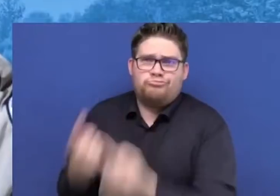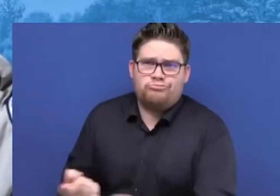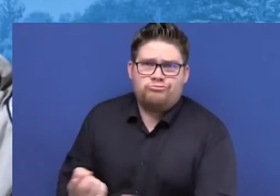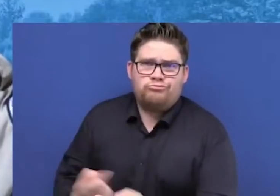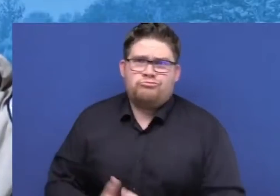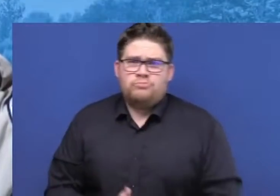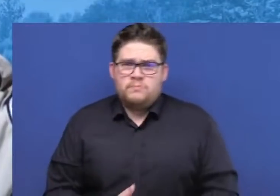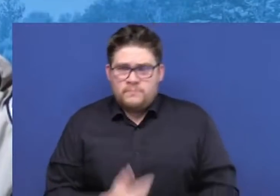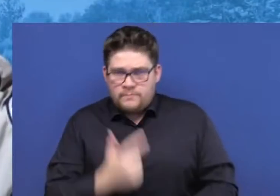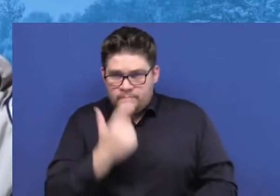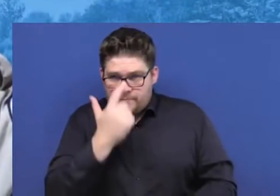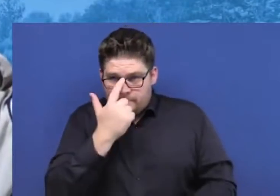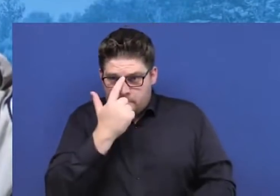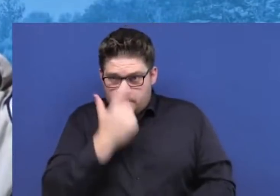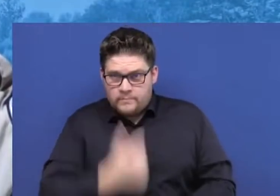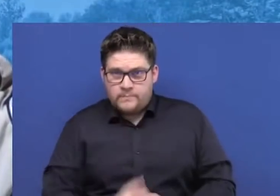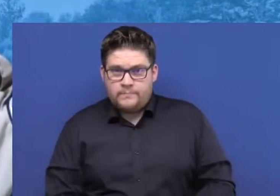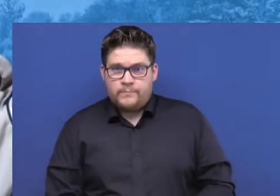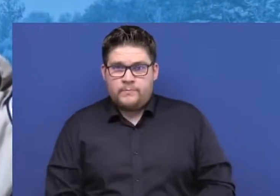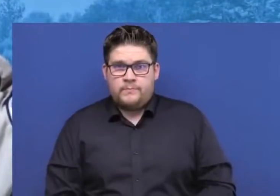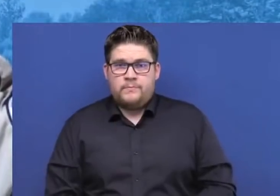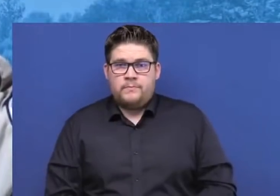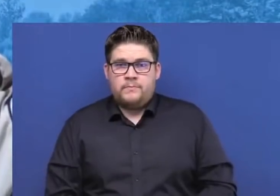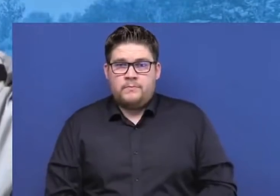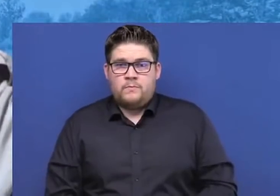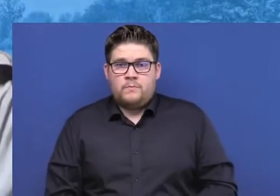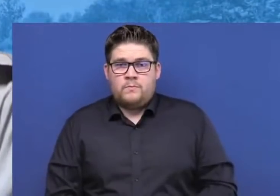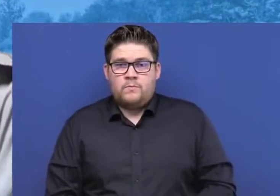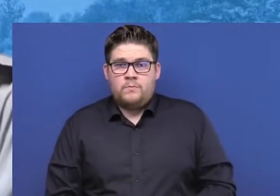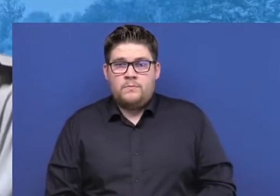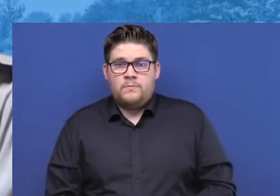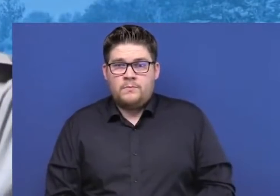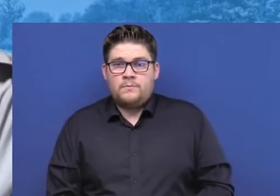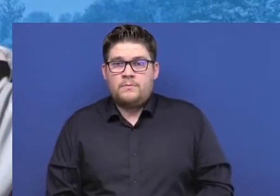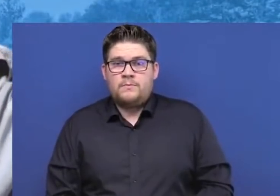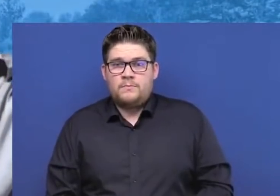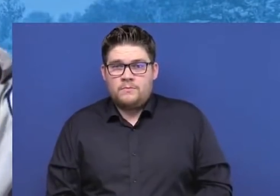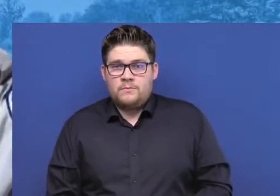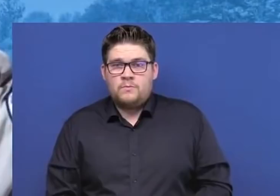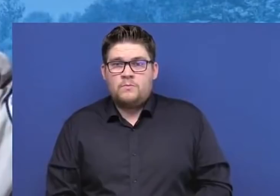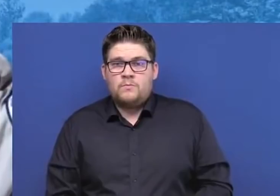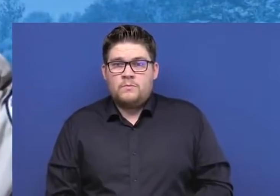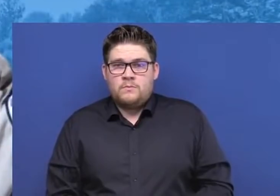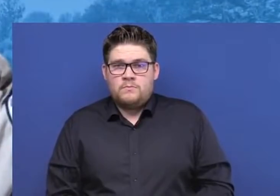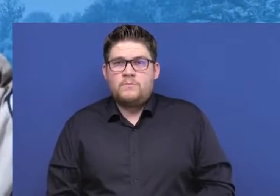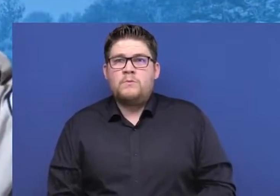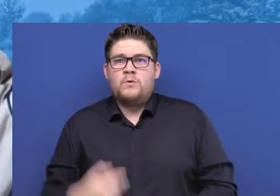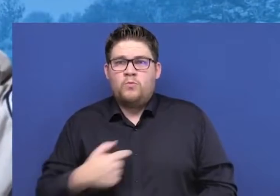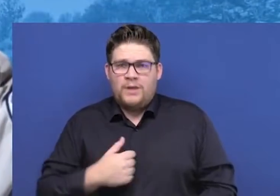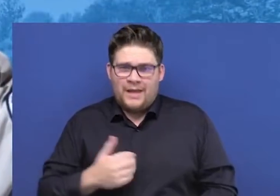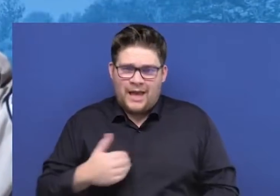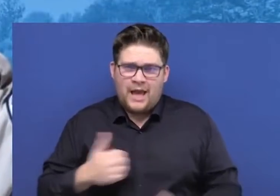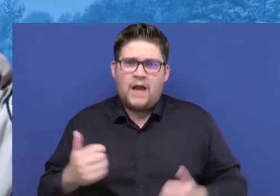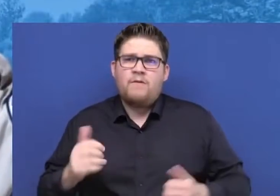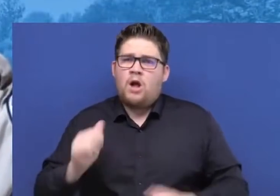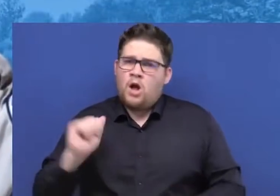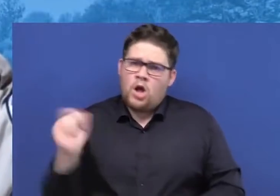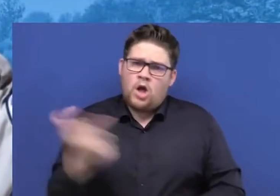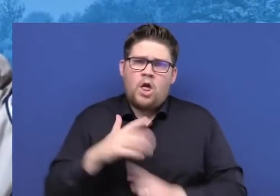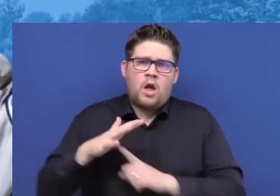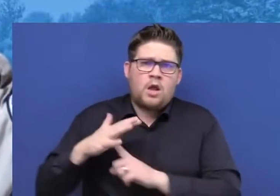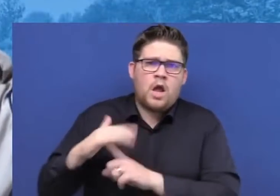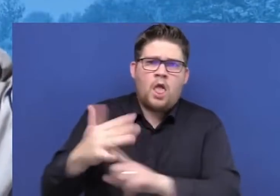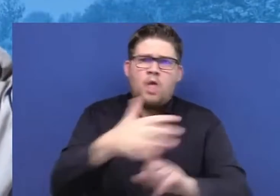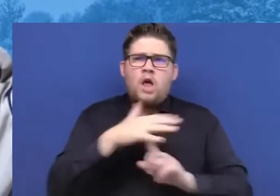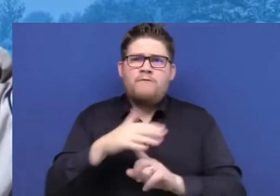every available helicopter in the province of BC, and then kind of eastwards, in competition with the